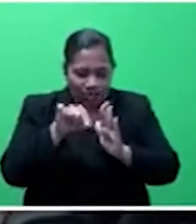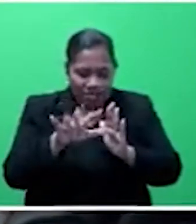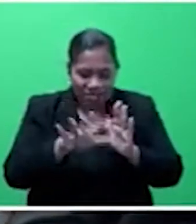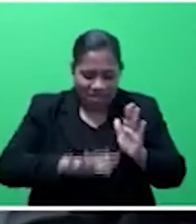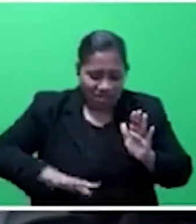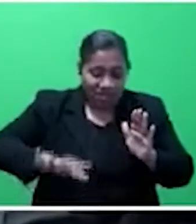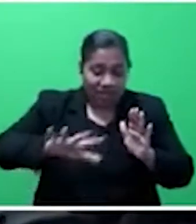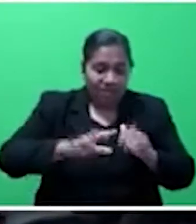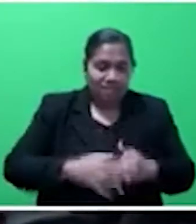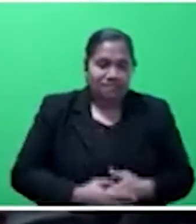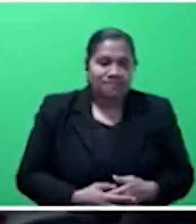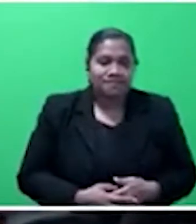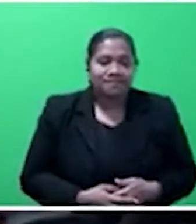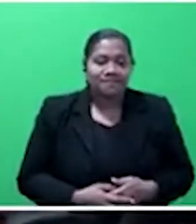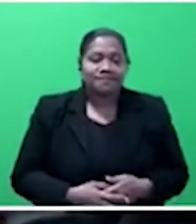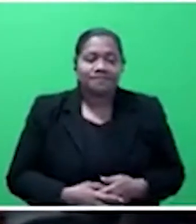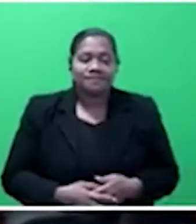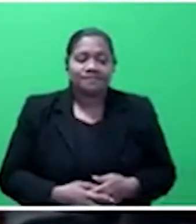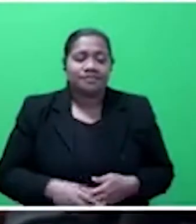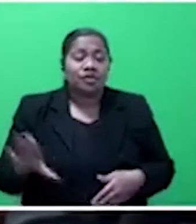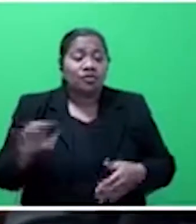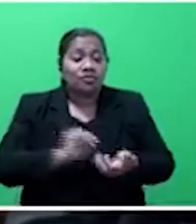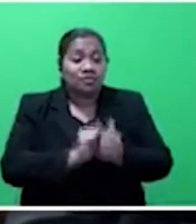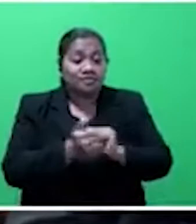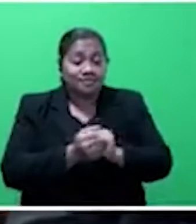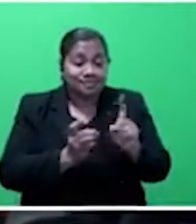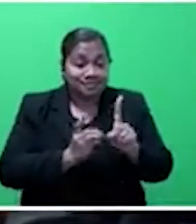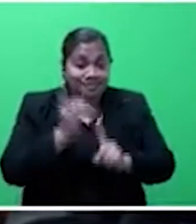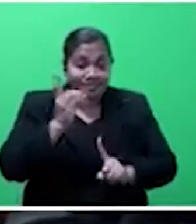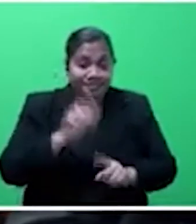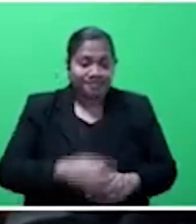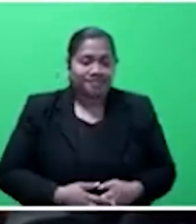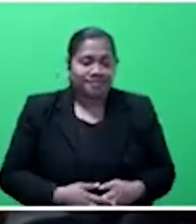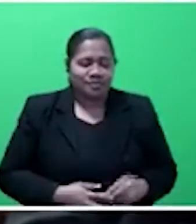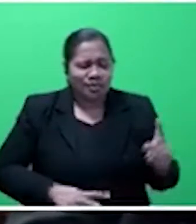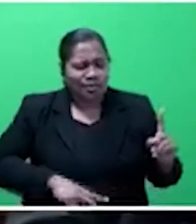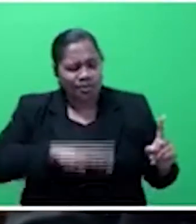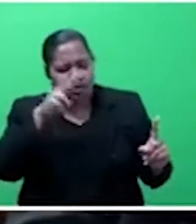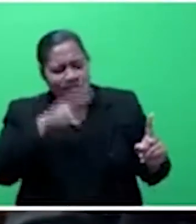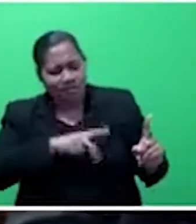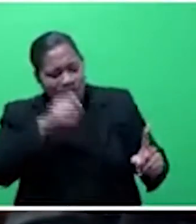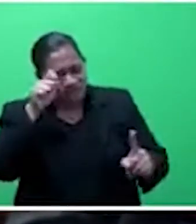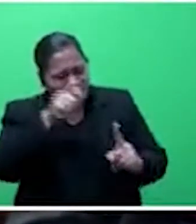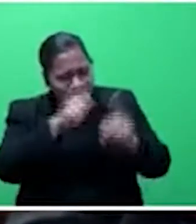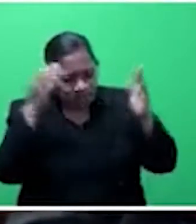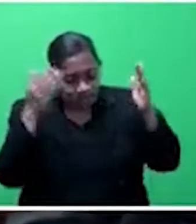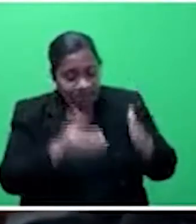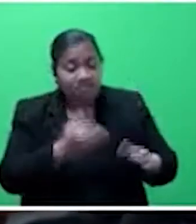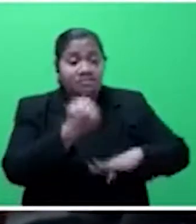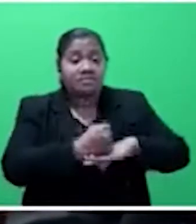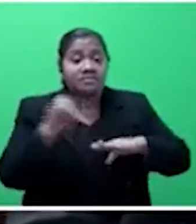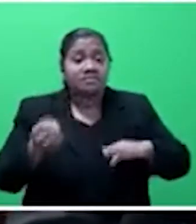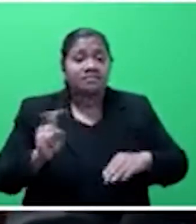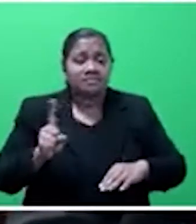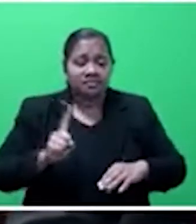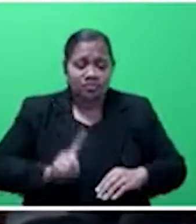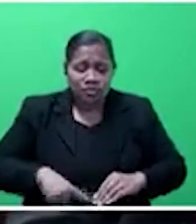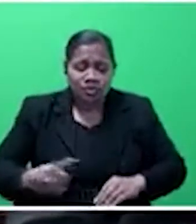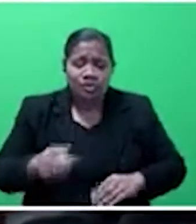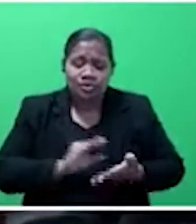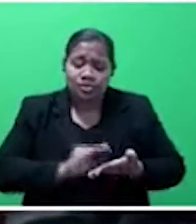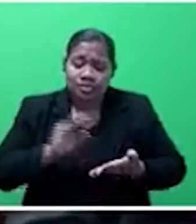Mr. Speaker said from a sports development point of view, the key focus of government is to continue to invest in